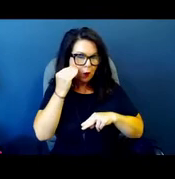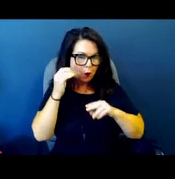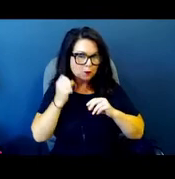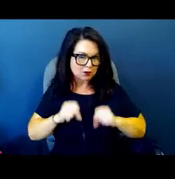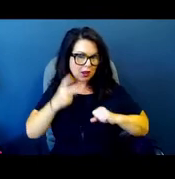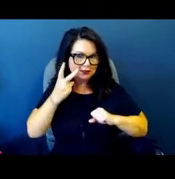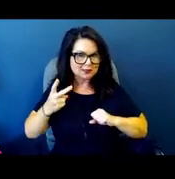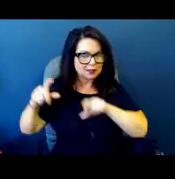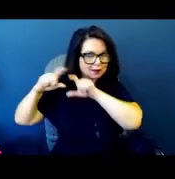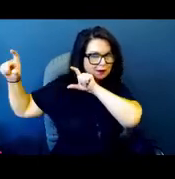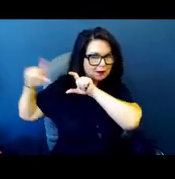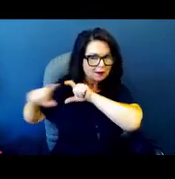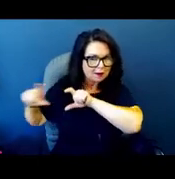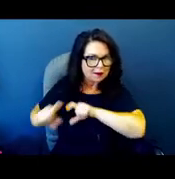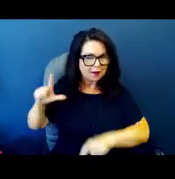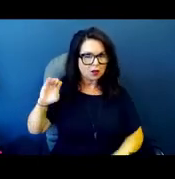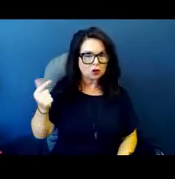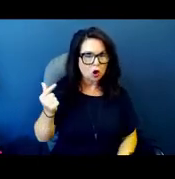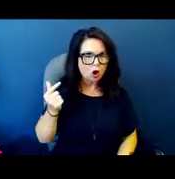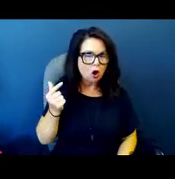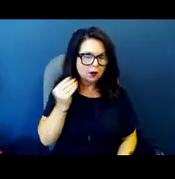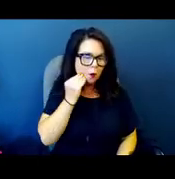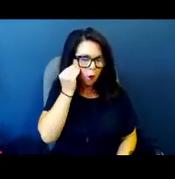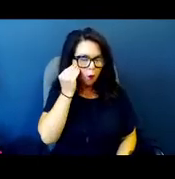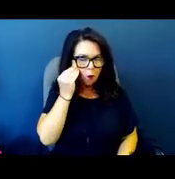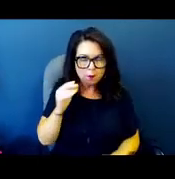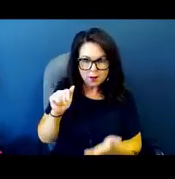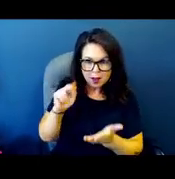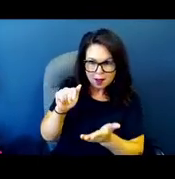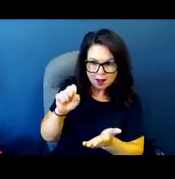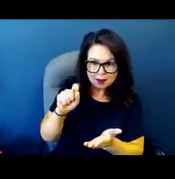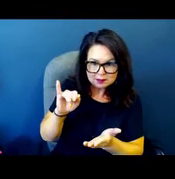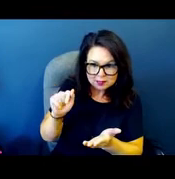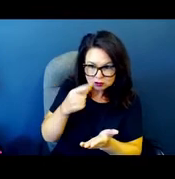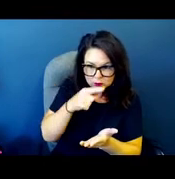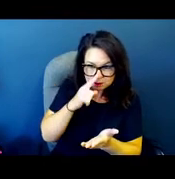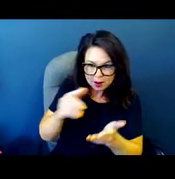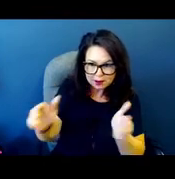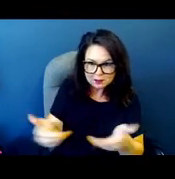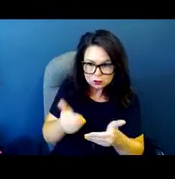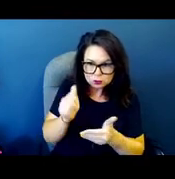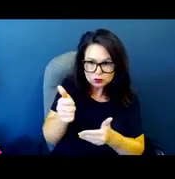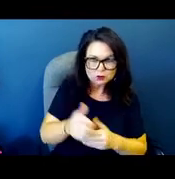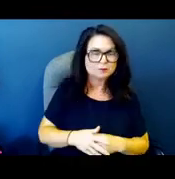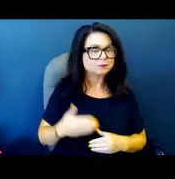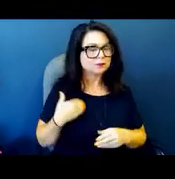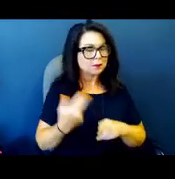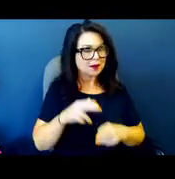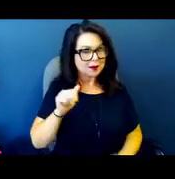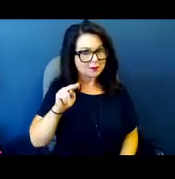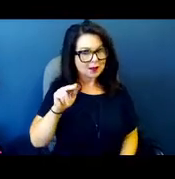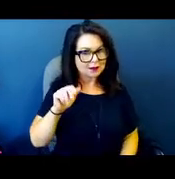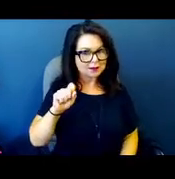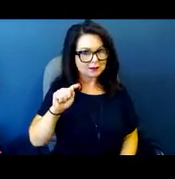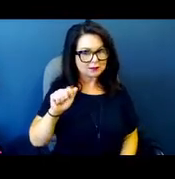log home. Anastasia, could you do an introduction, please? Yeah, I'm Anastasia Samoza.